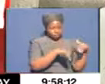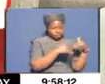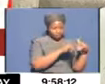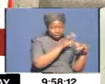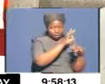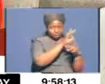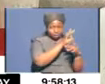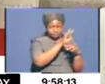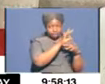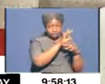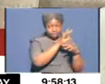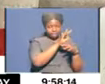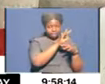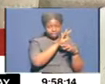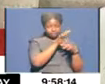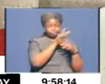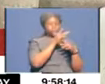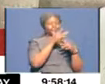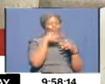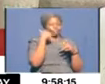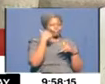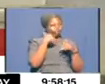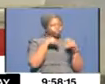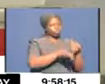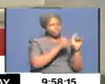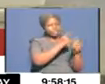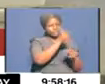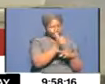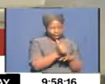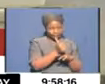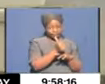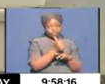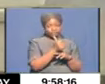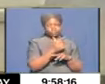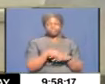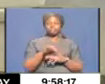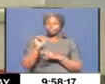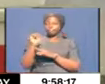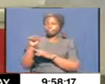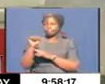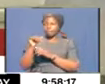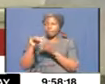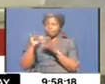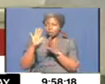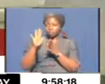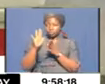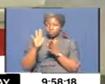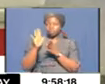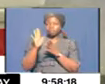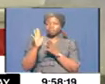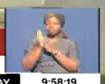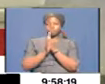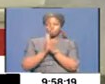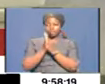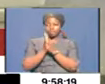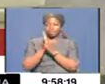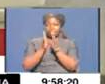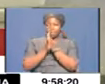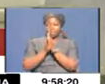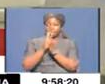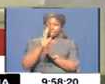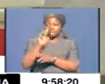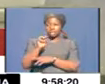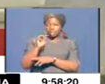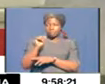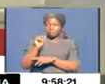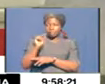Nations? Three consecutive, yes. Okay, interesting. Yes. Man. And the most is interesting bit with Mandela, we